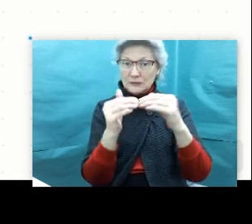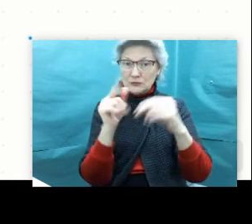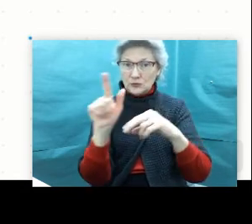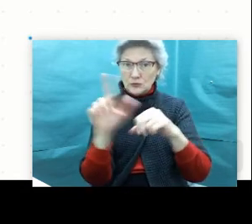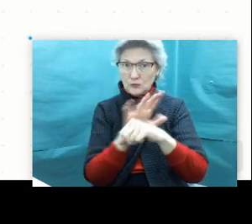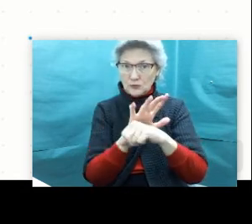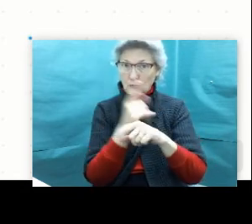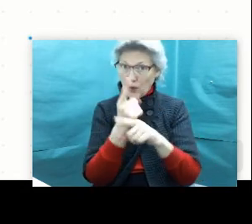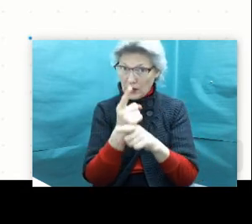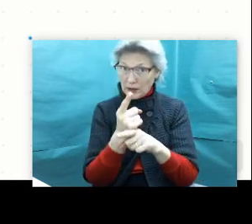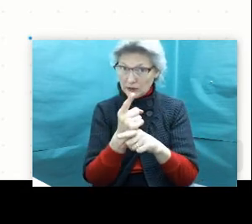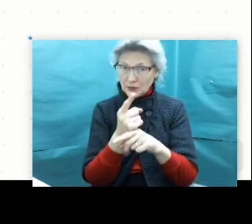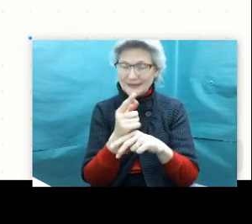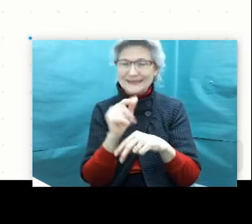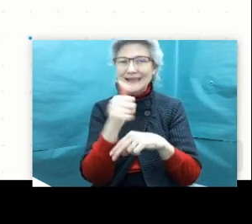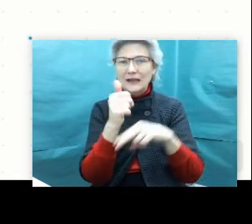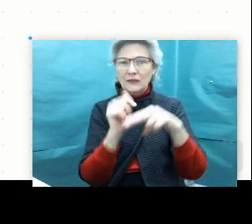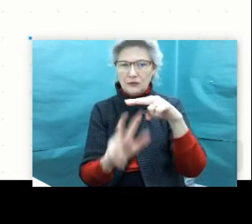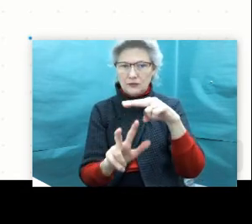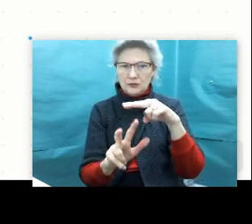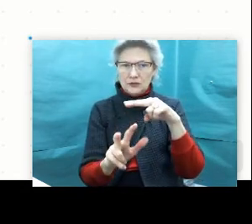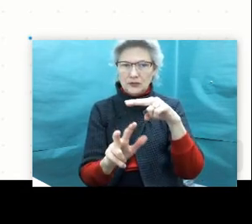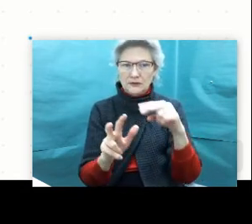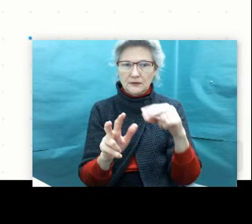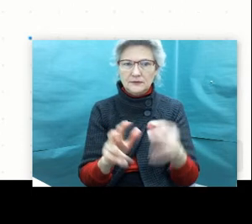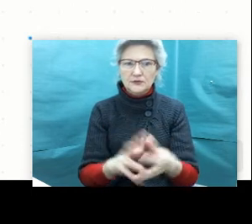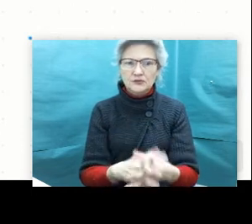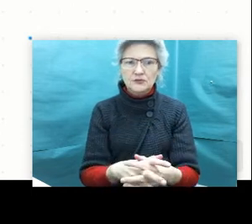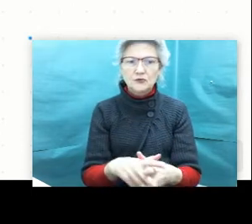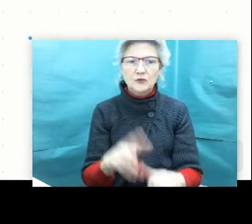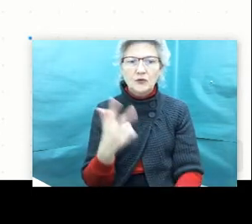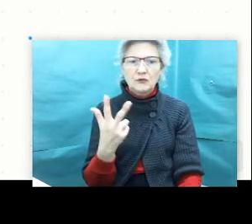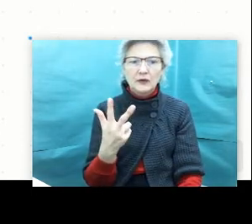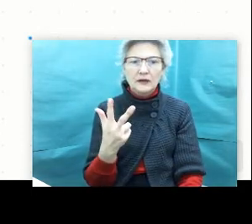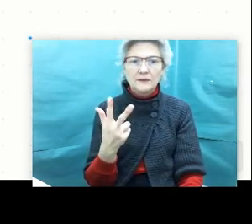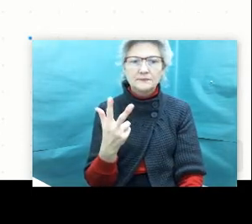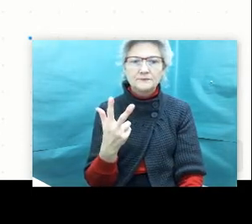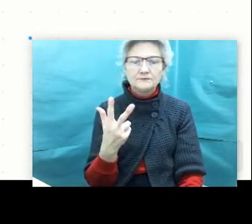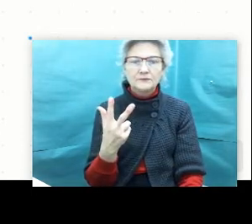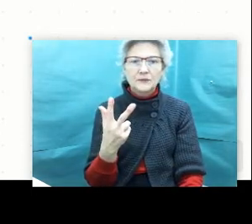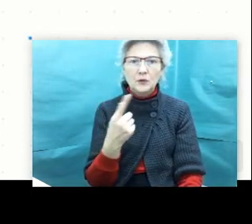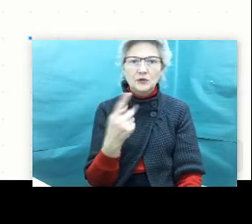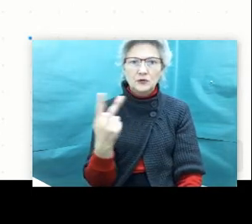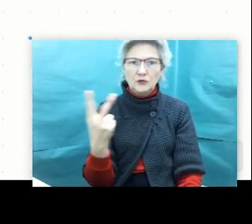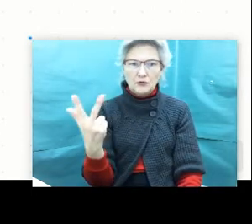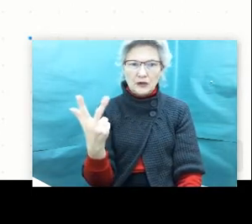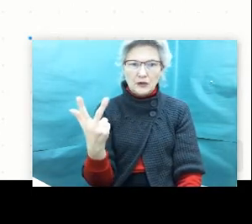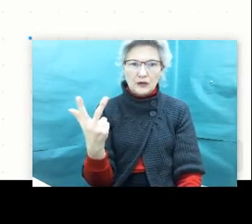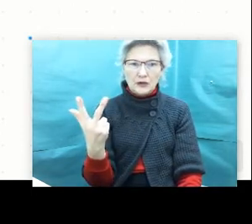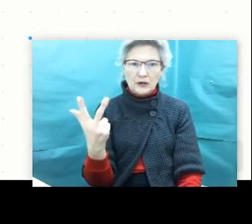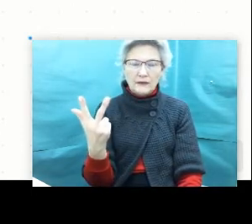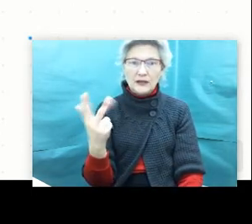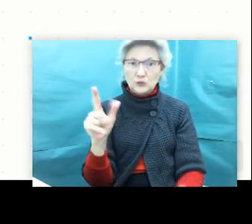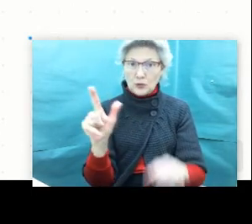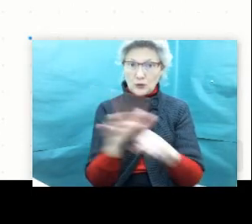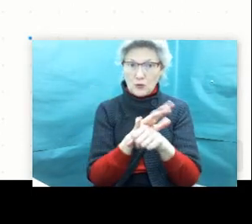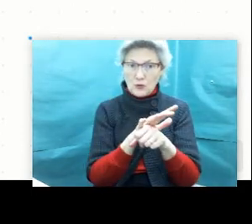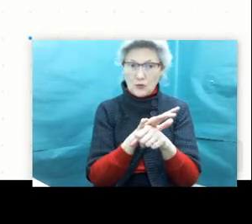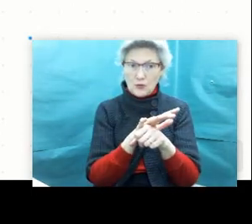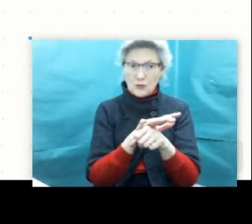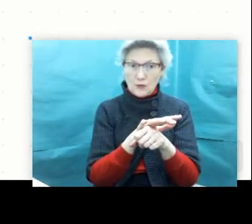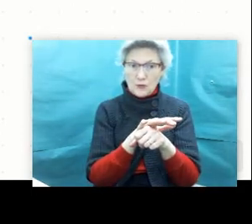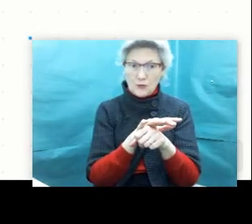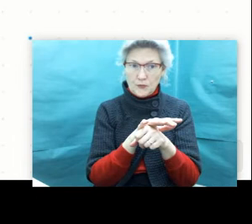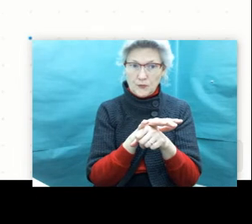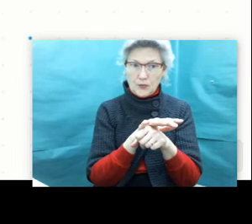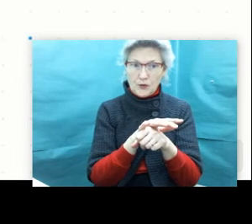whole, right? So I have 10/3. So this is 1, 2, 3. I'm going to keep track. That's 1 whole over here. So I'm just going to layer it